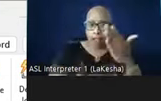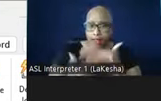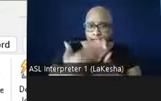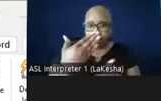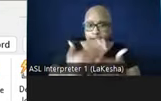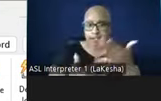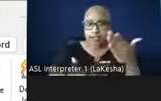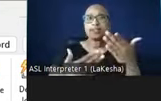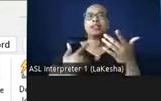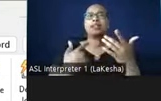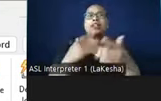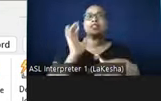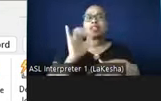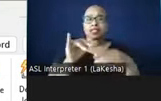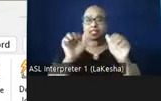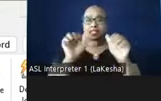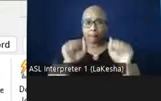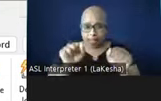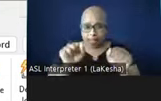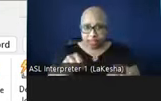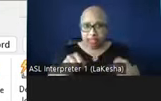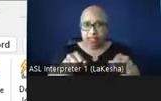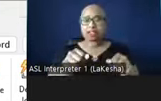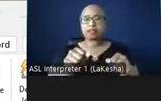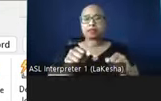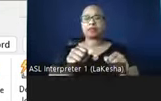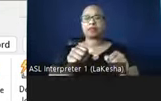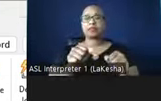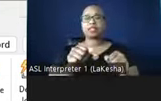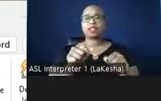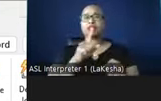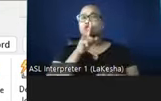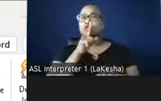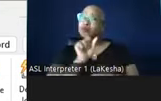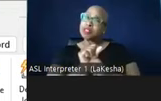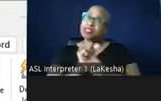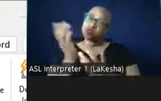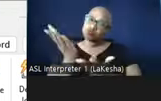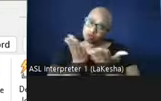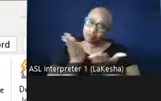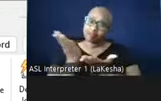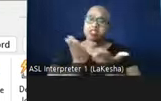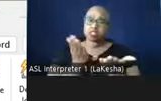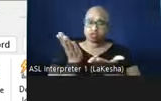an ability, and it sounds like a service that